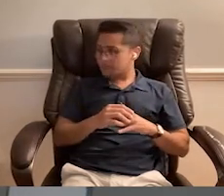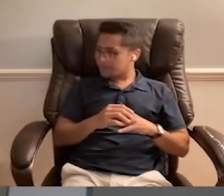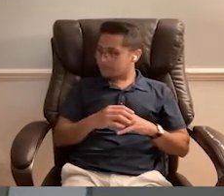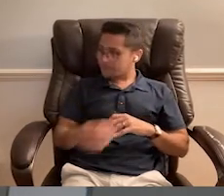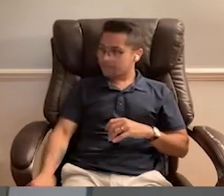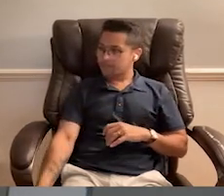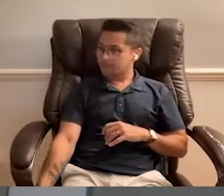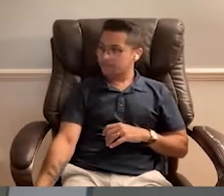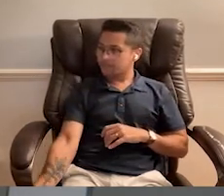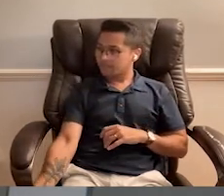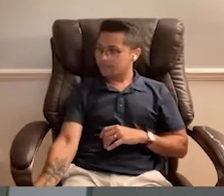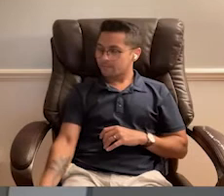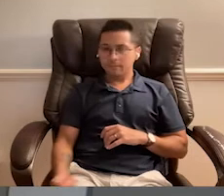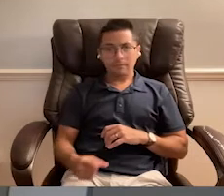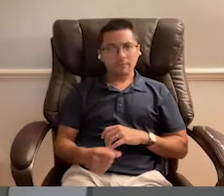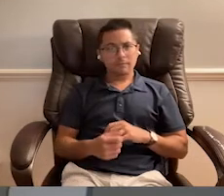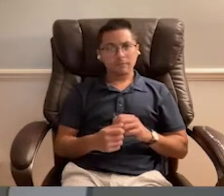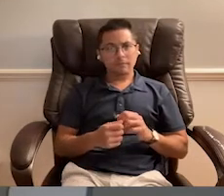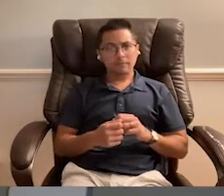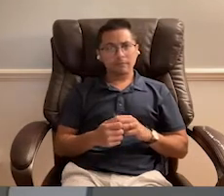know this.